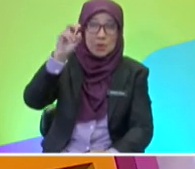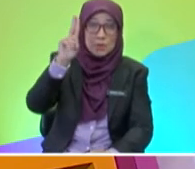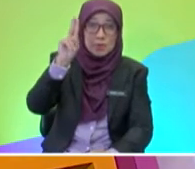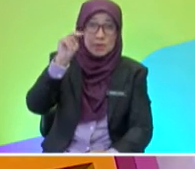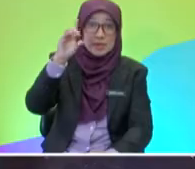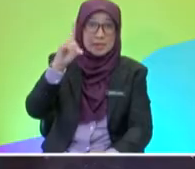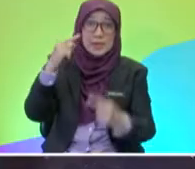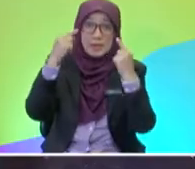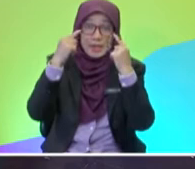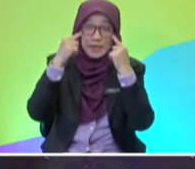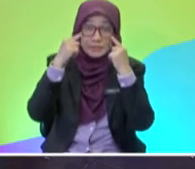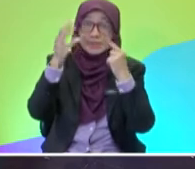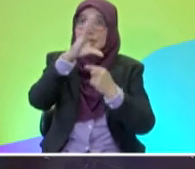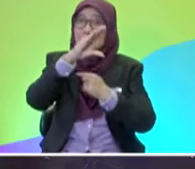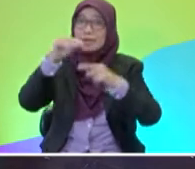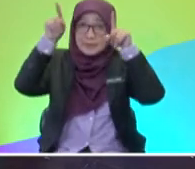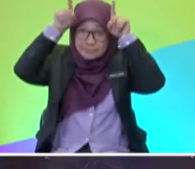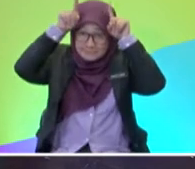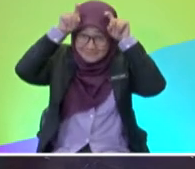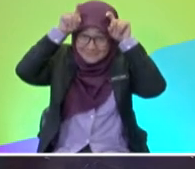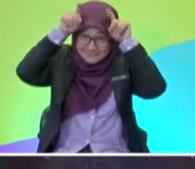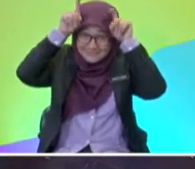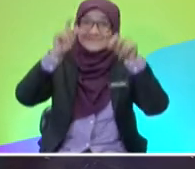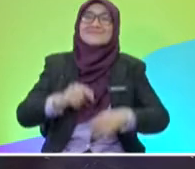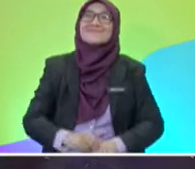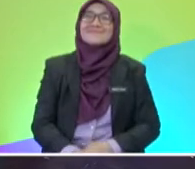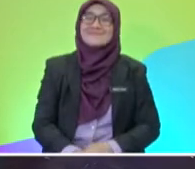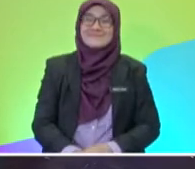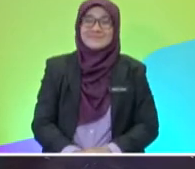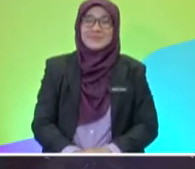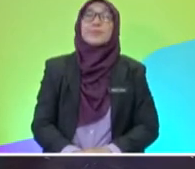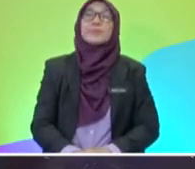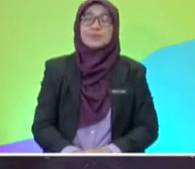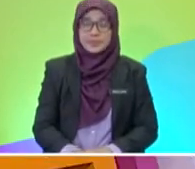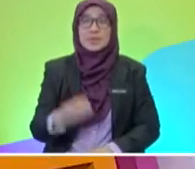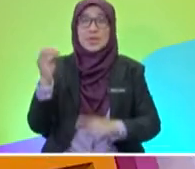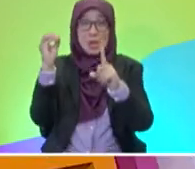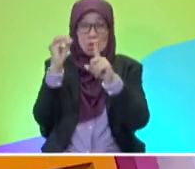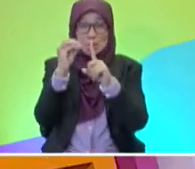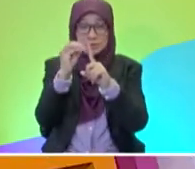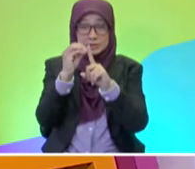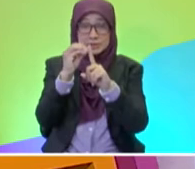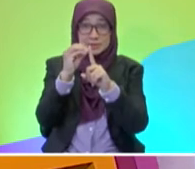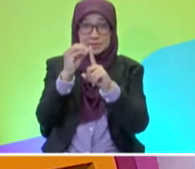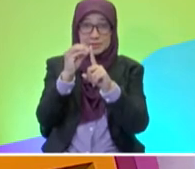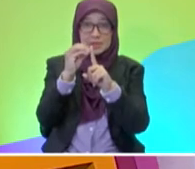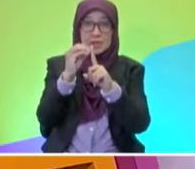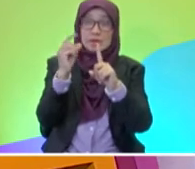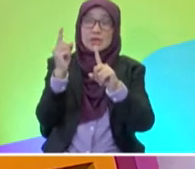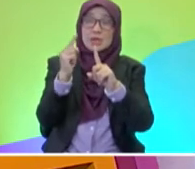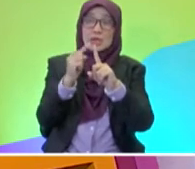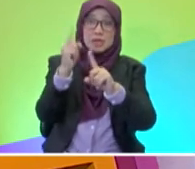so cute. And if we can share with us our objectives today. Okay, so today we are going to learn